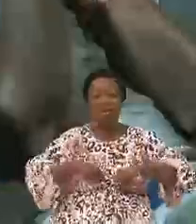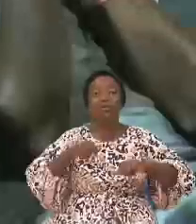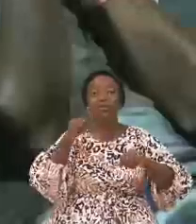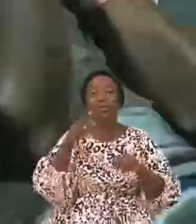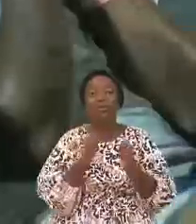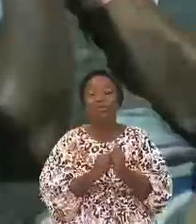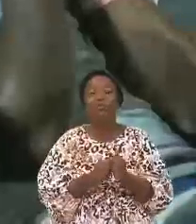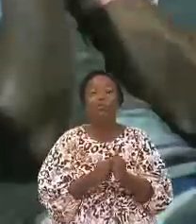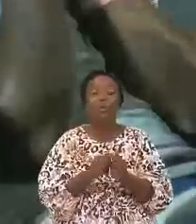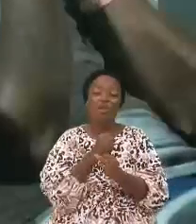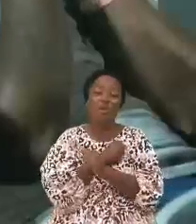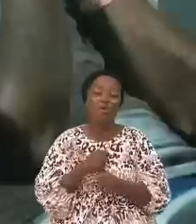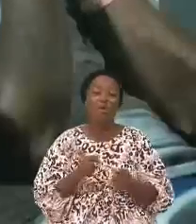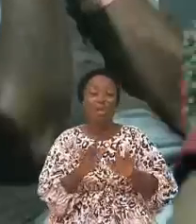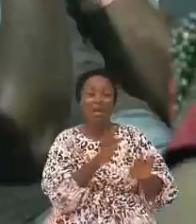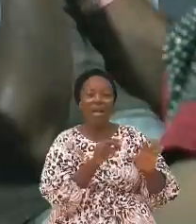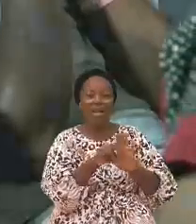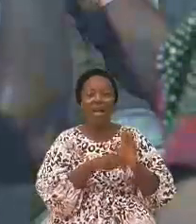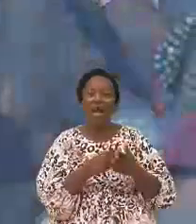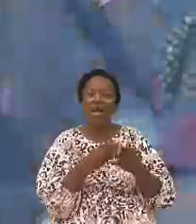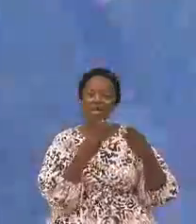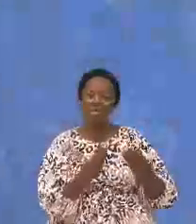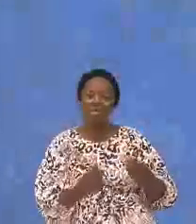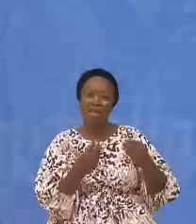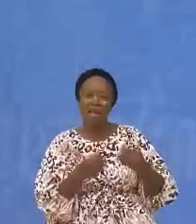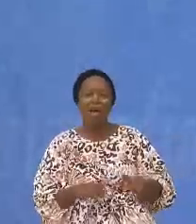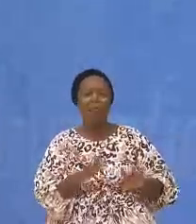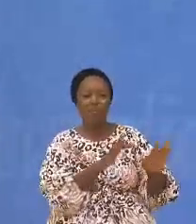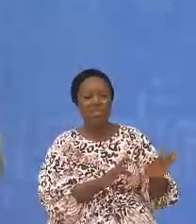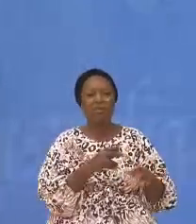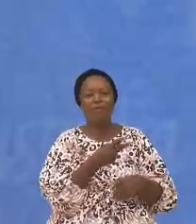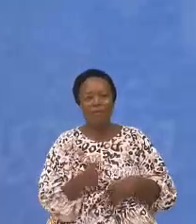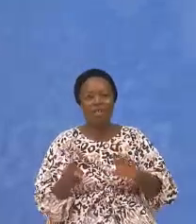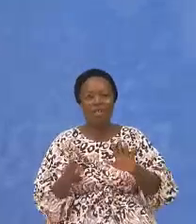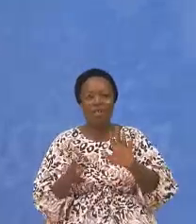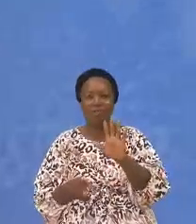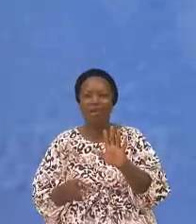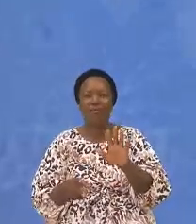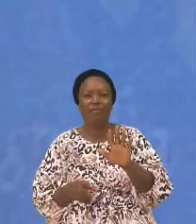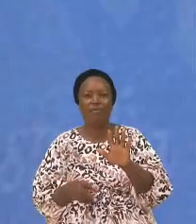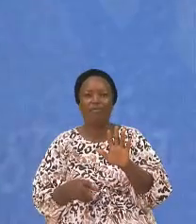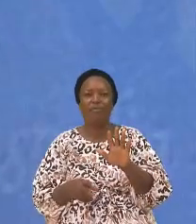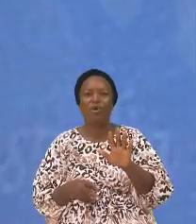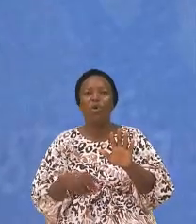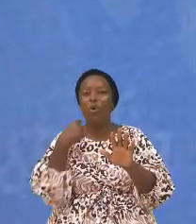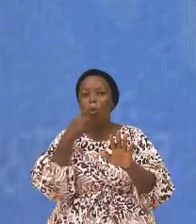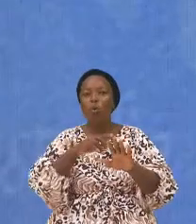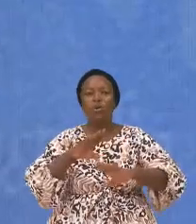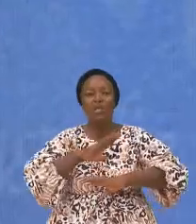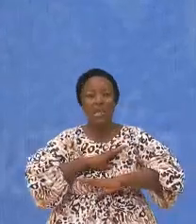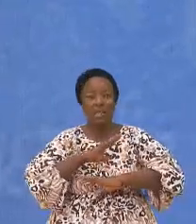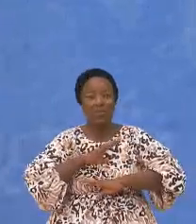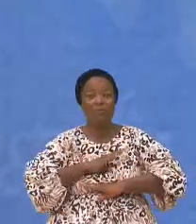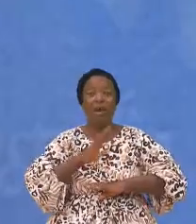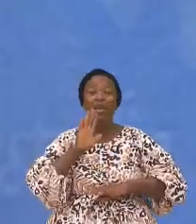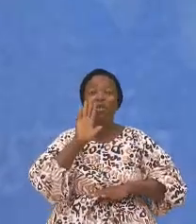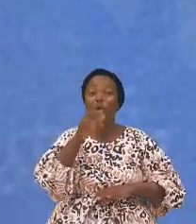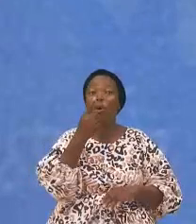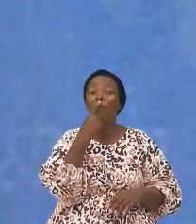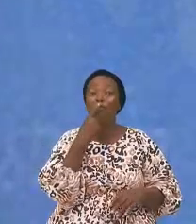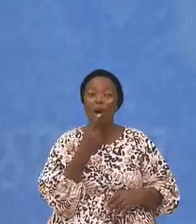away. Who crowneth thee with loving kindness and tender mercies. Verse 5. In